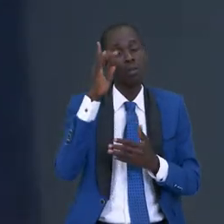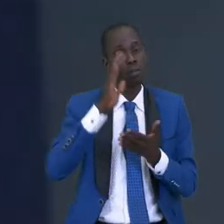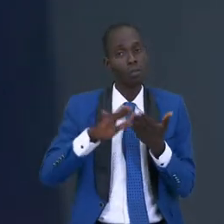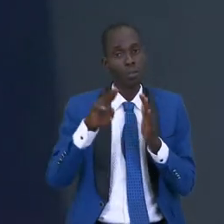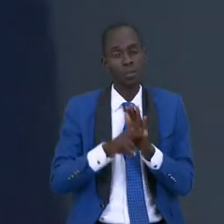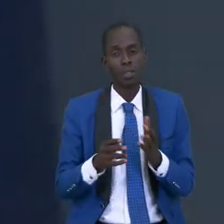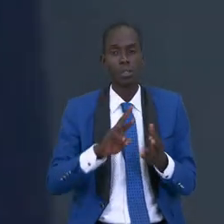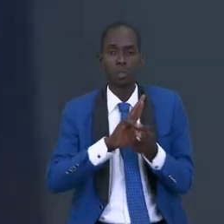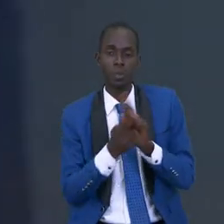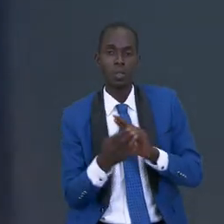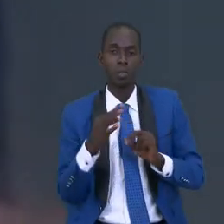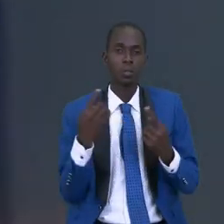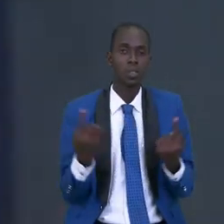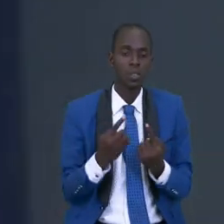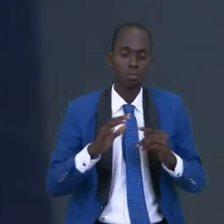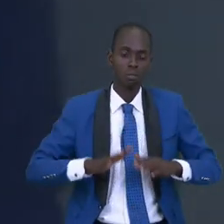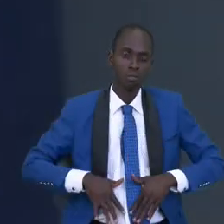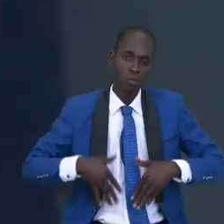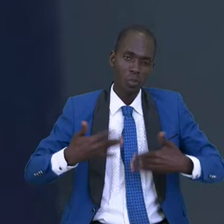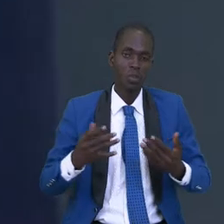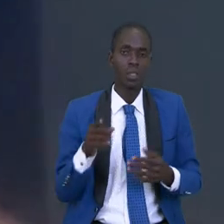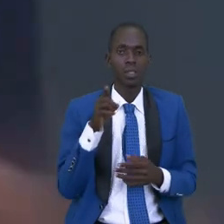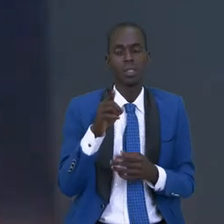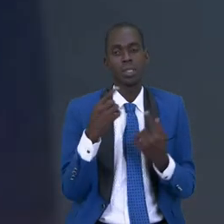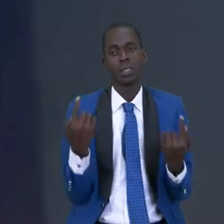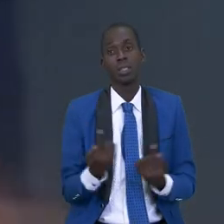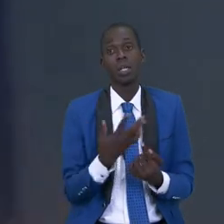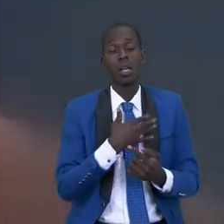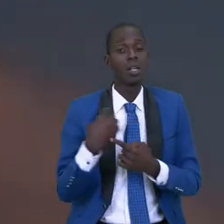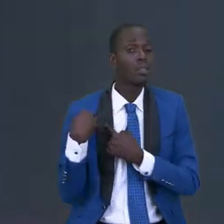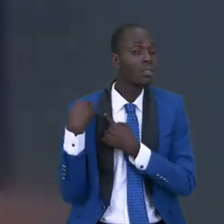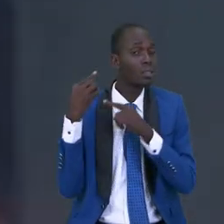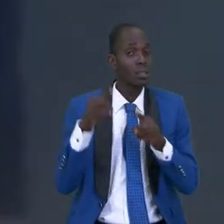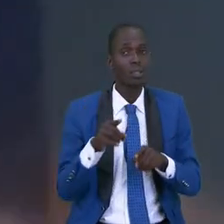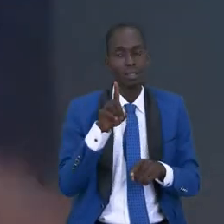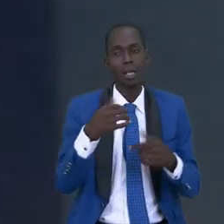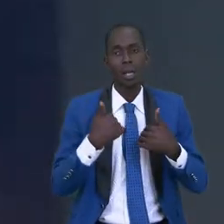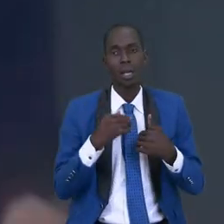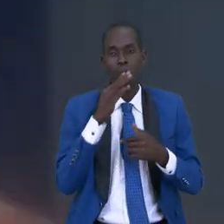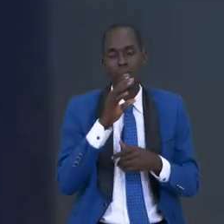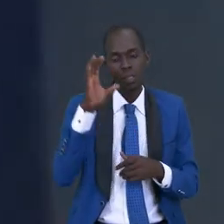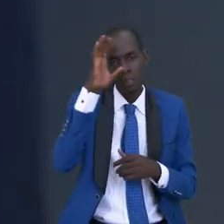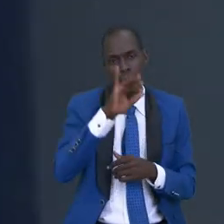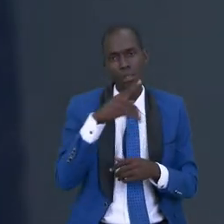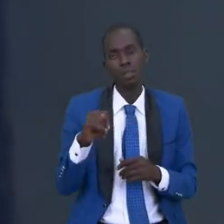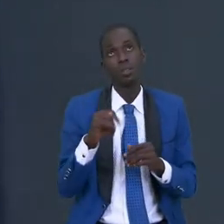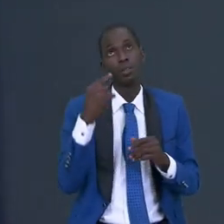sin. I confessed my sin. And since then, I've been seeking the face of the Lord for